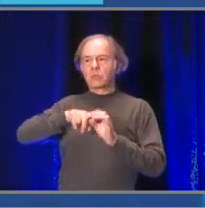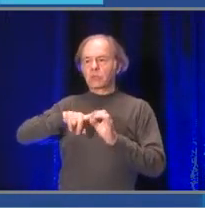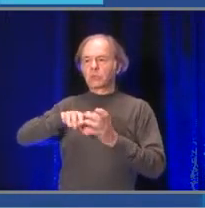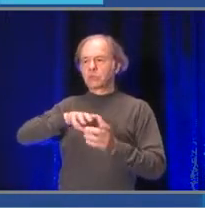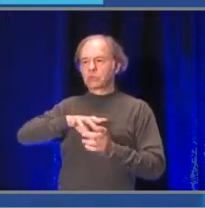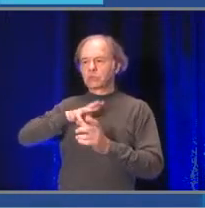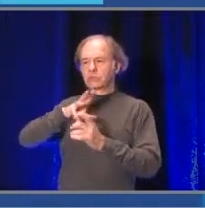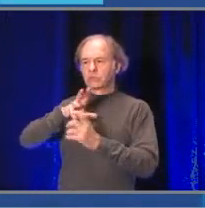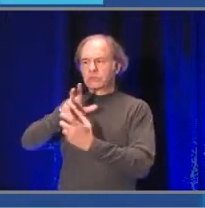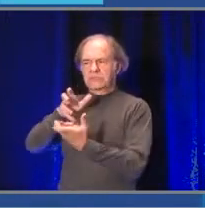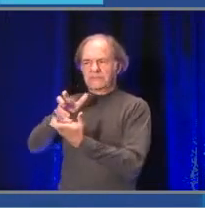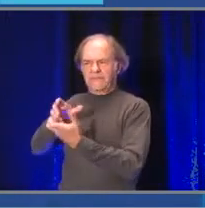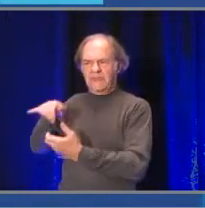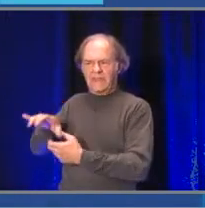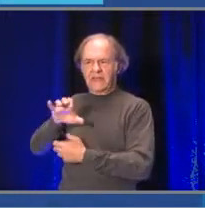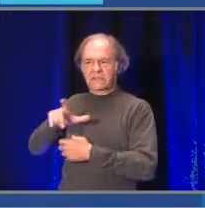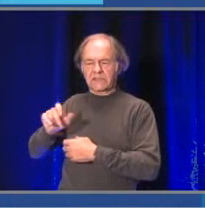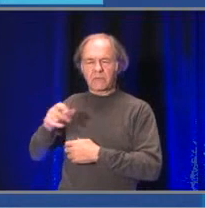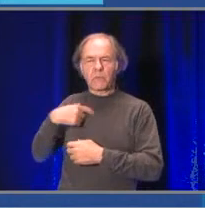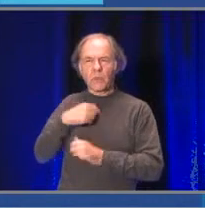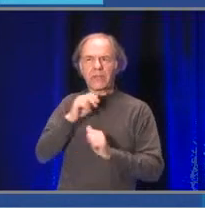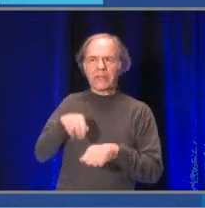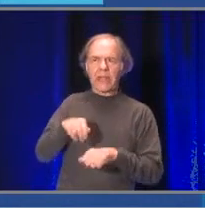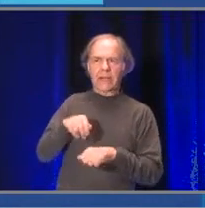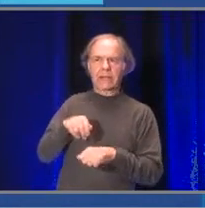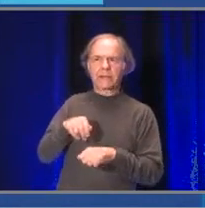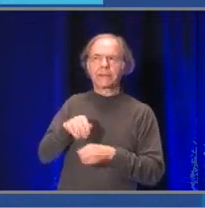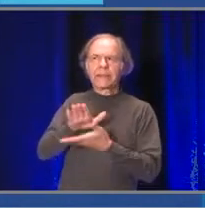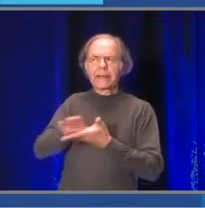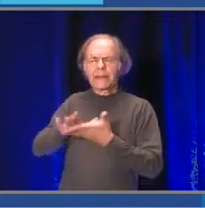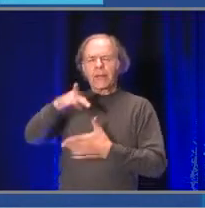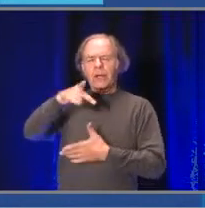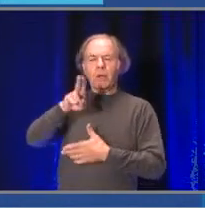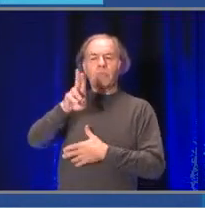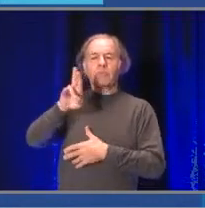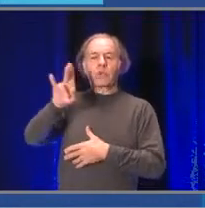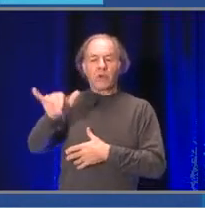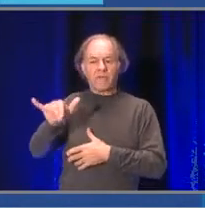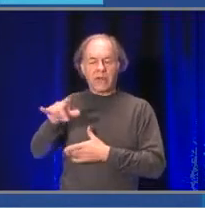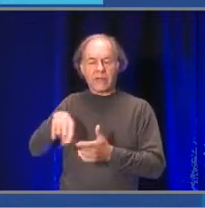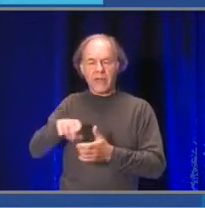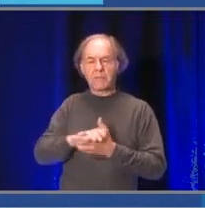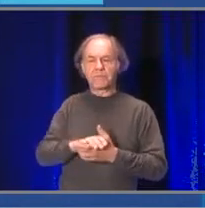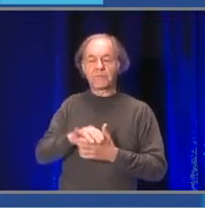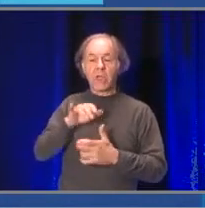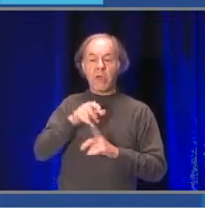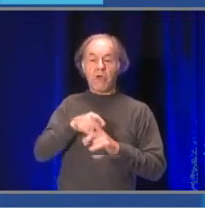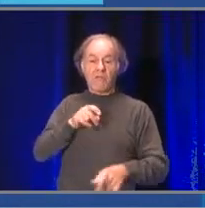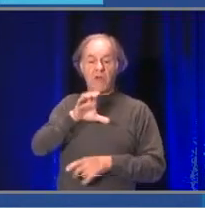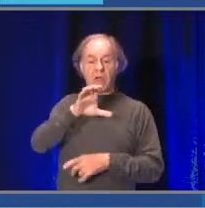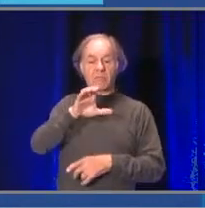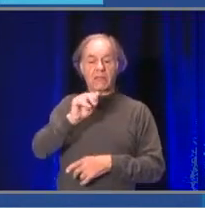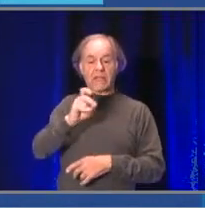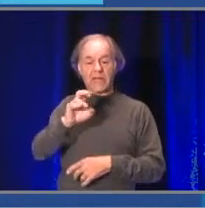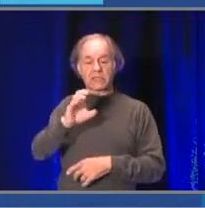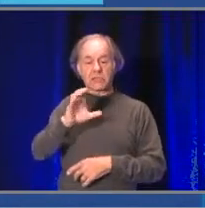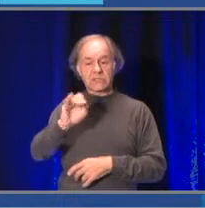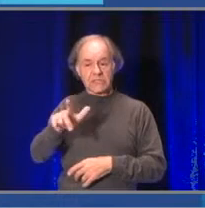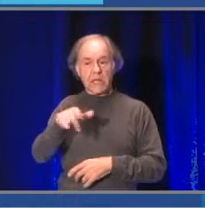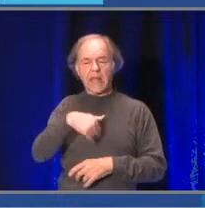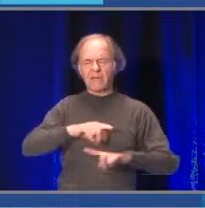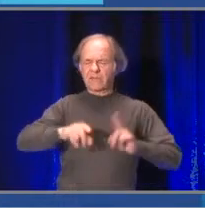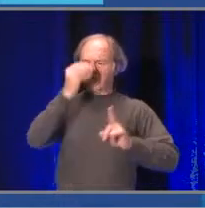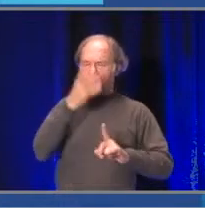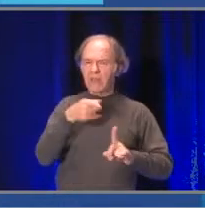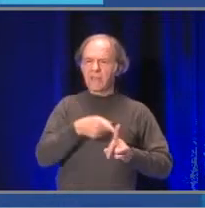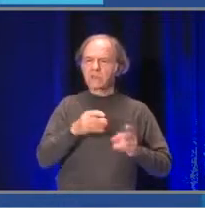addressed to a specific cell so we can purify them. Exosomes from cancer cell contain different information. That's